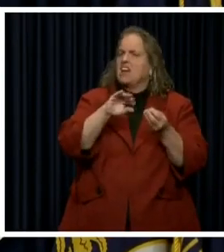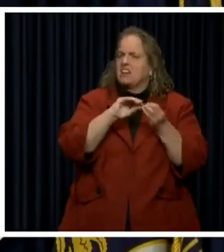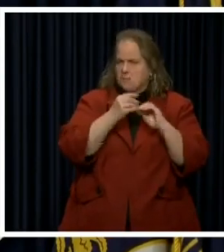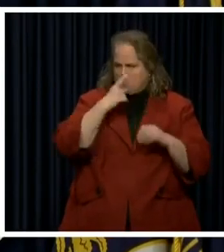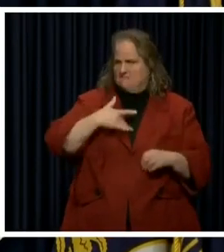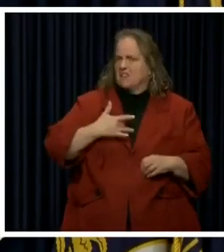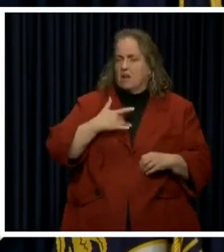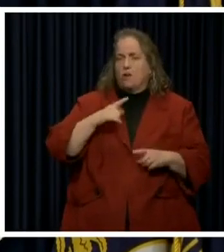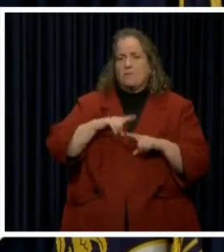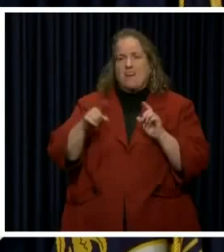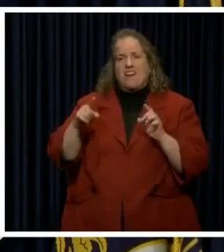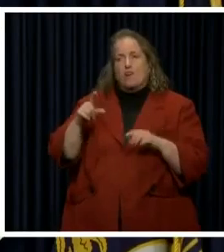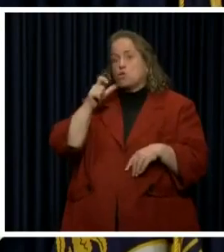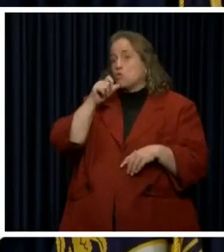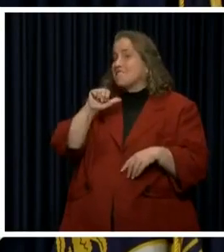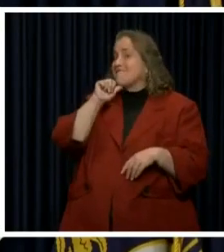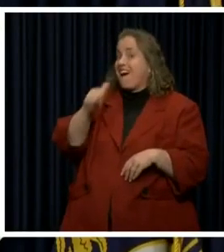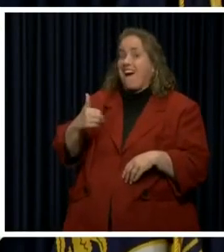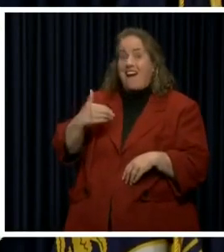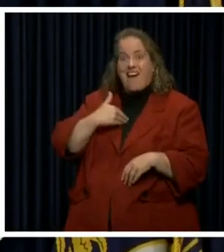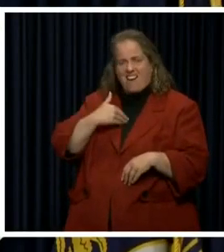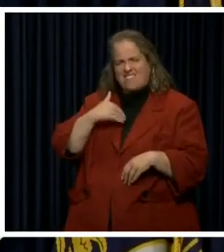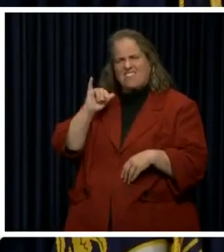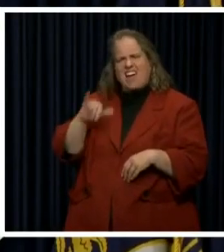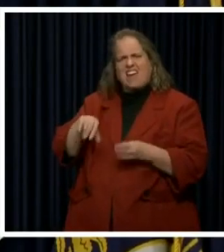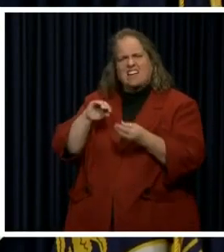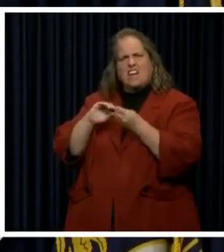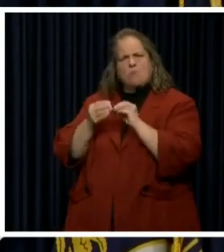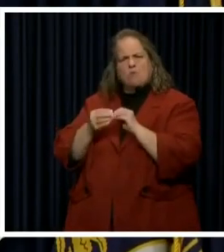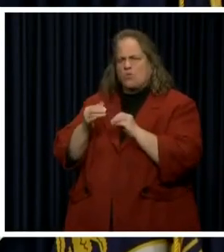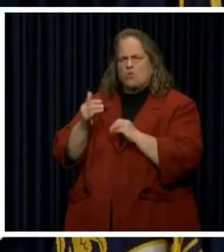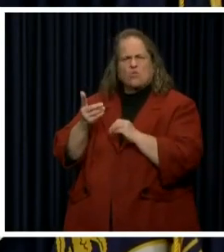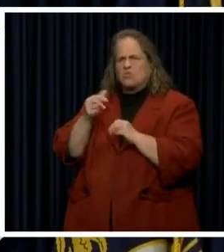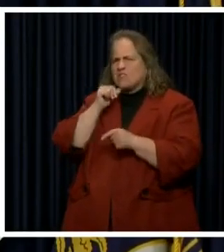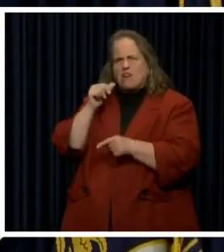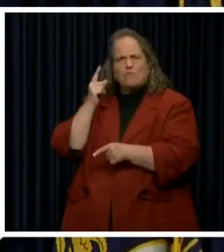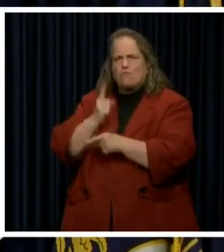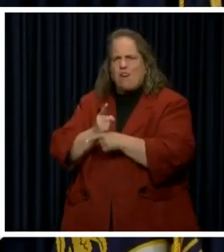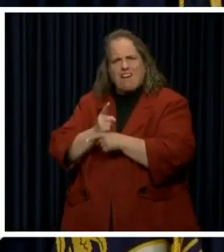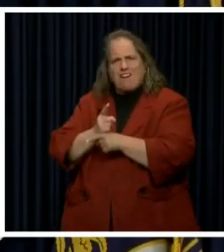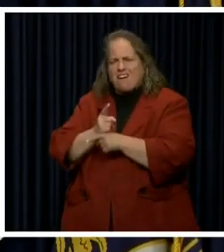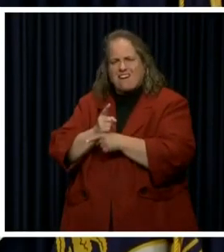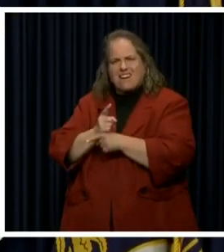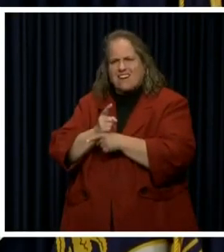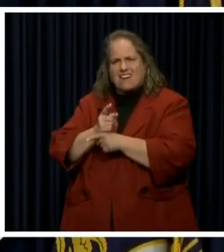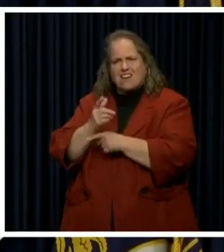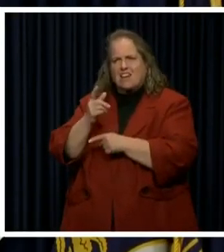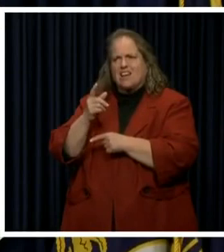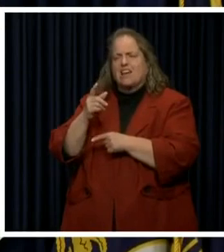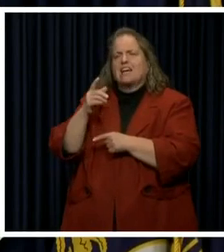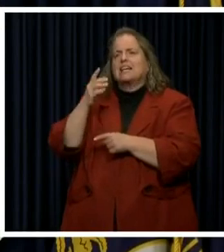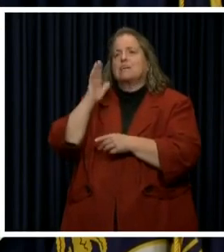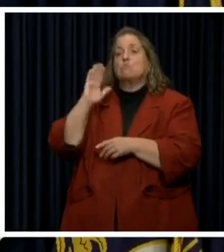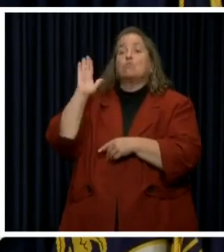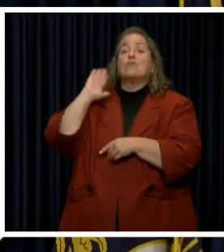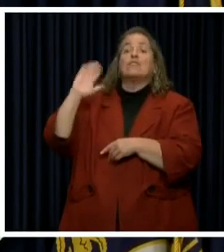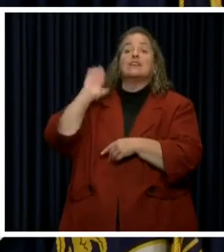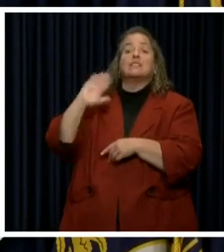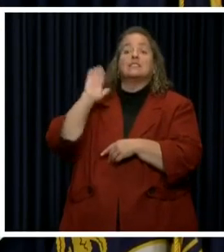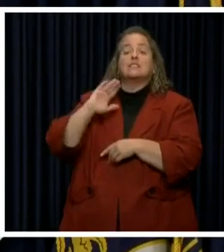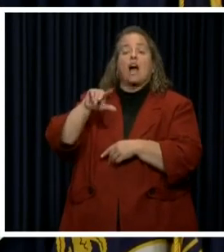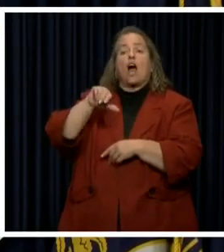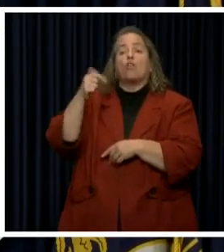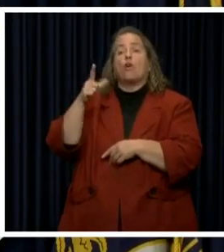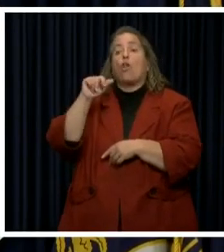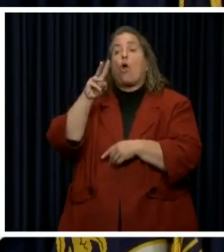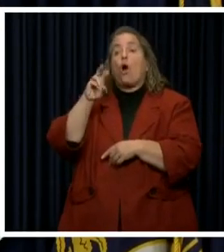that is under laws that previously existed on other types of illnesses. You had to report positives. You